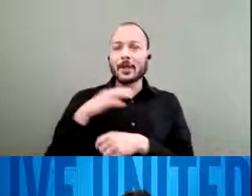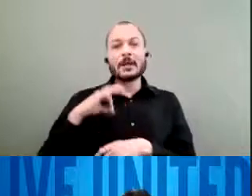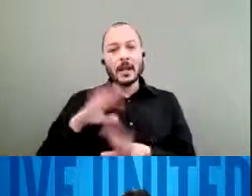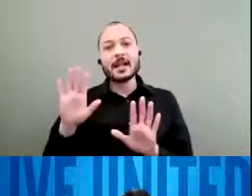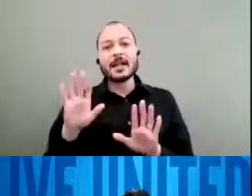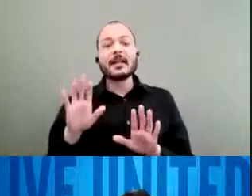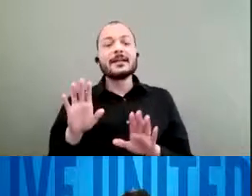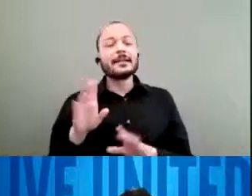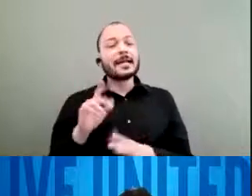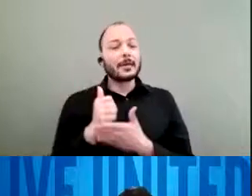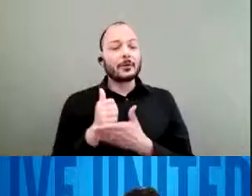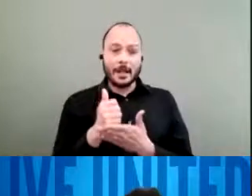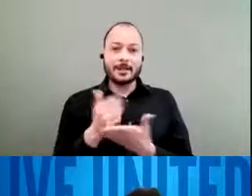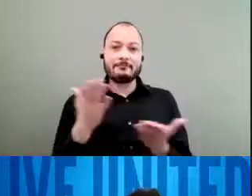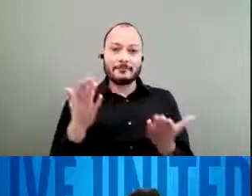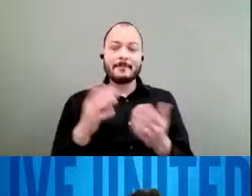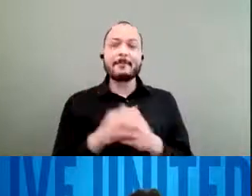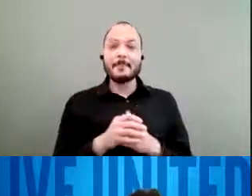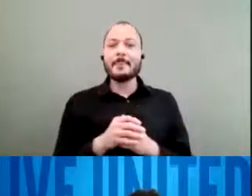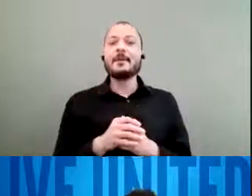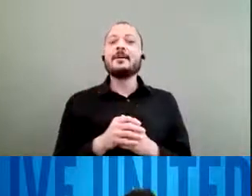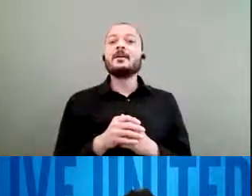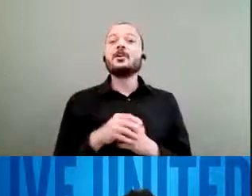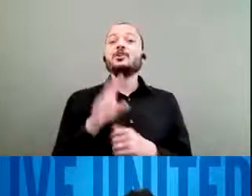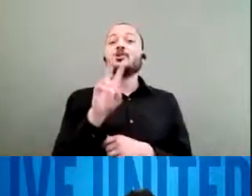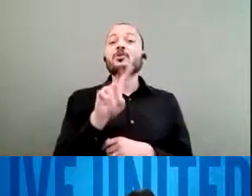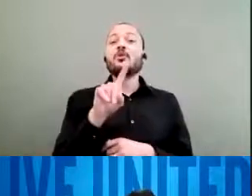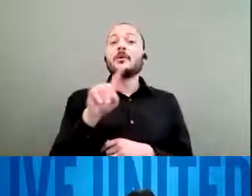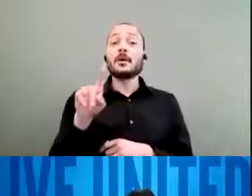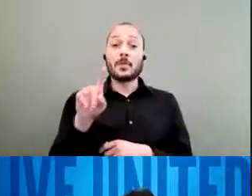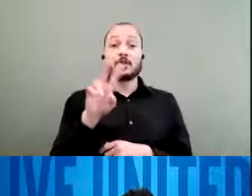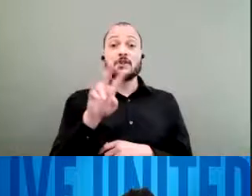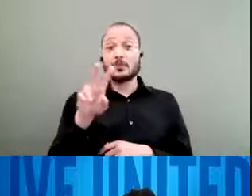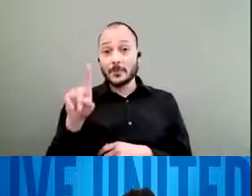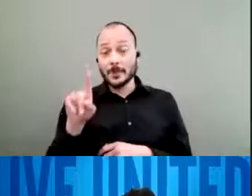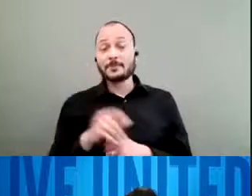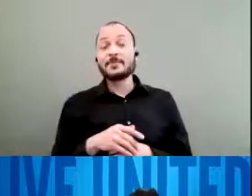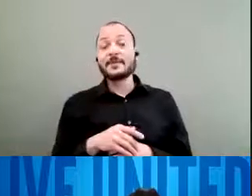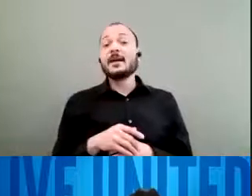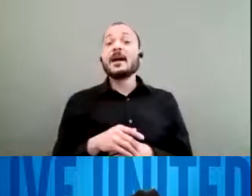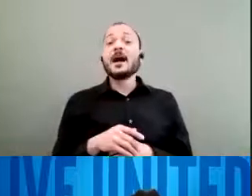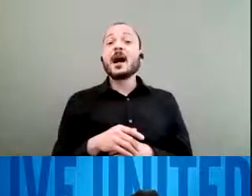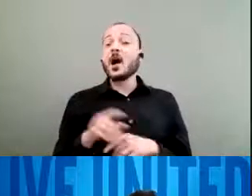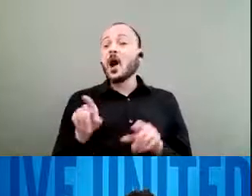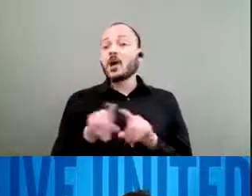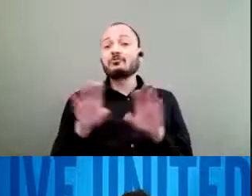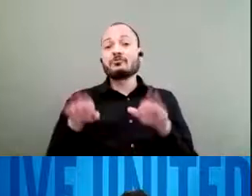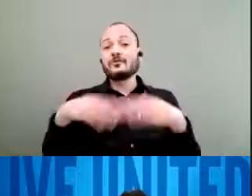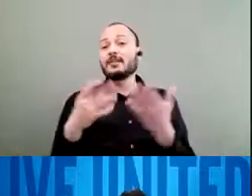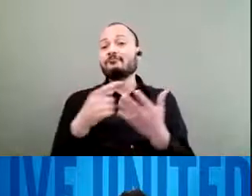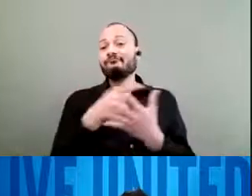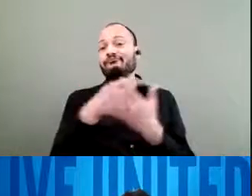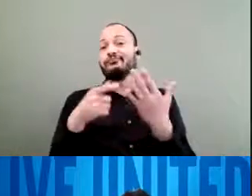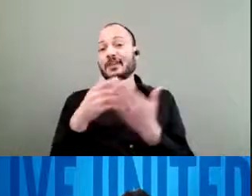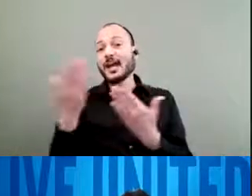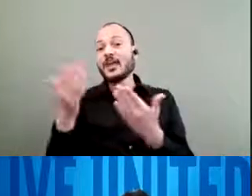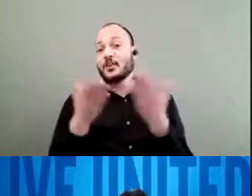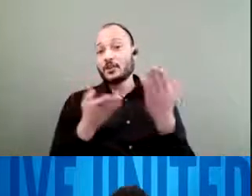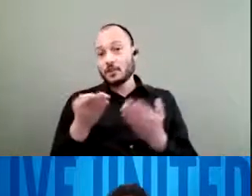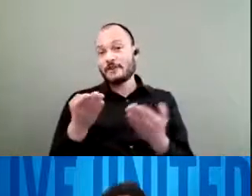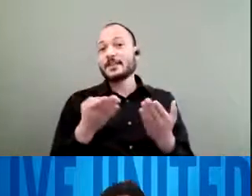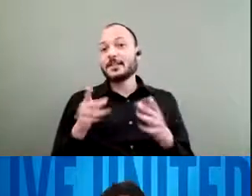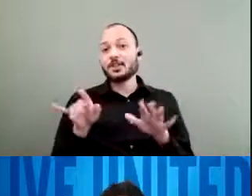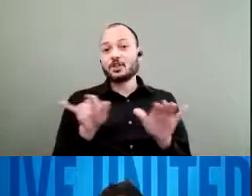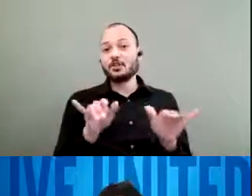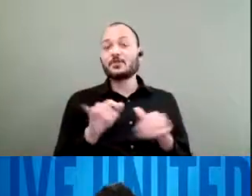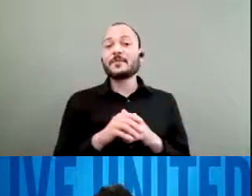in really handy. And 211-1 also provides a lot of other services too. And that for